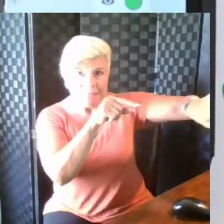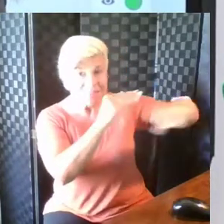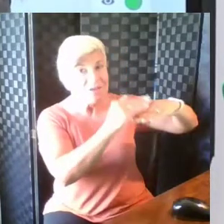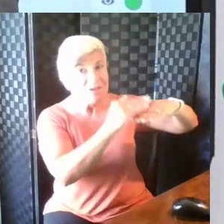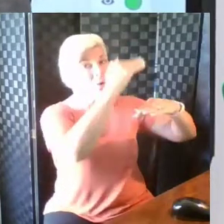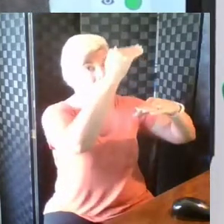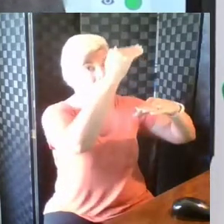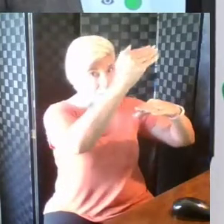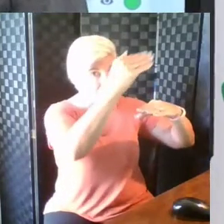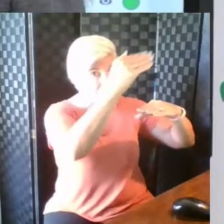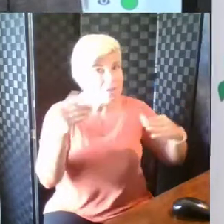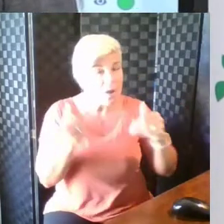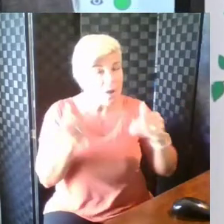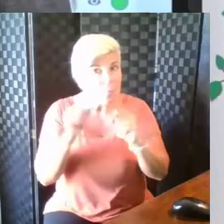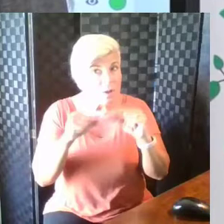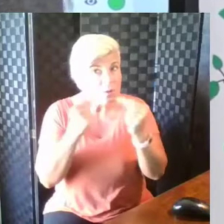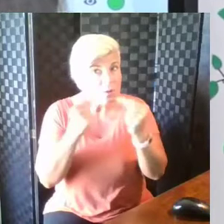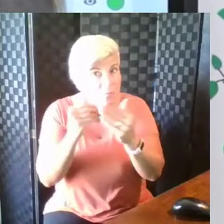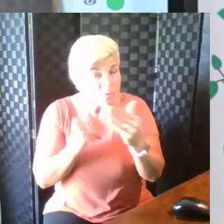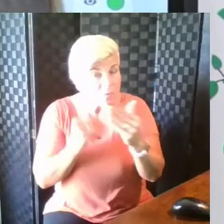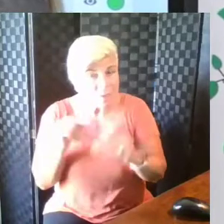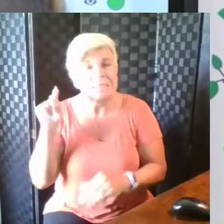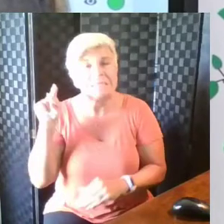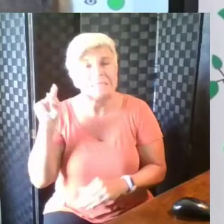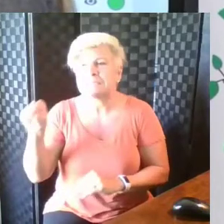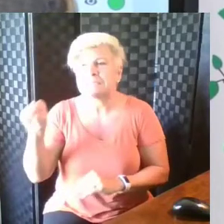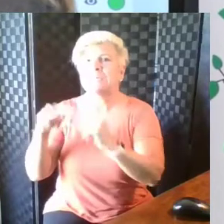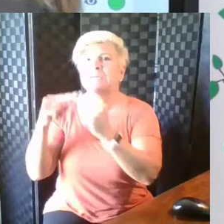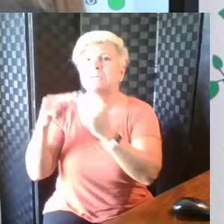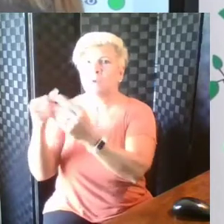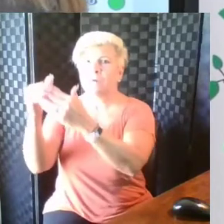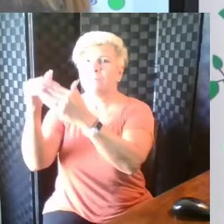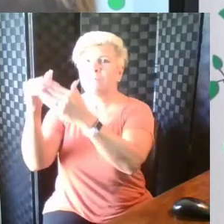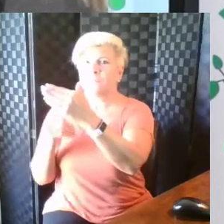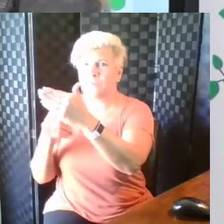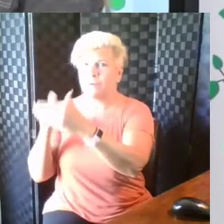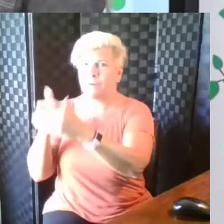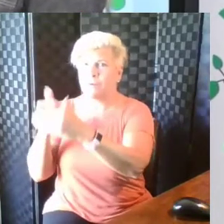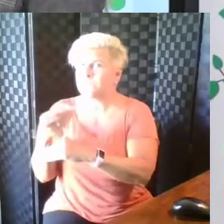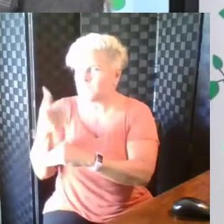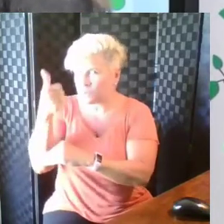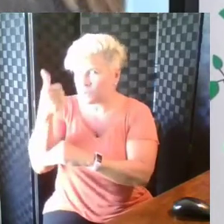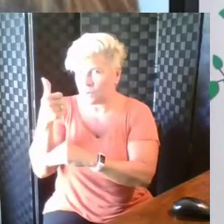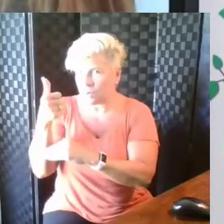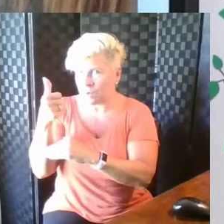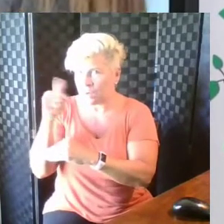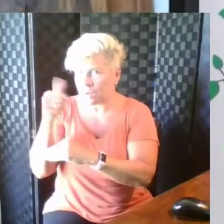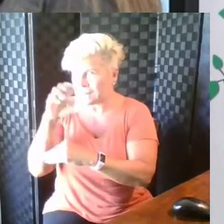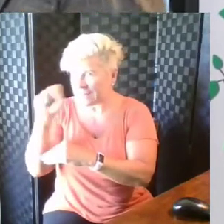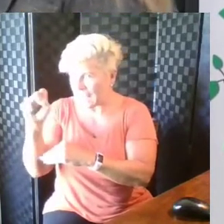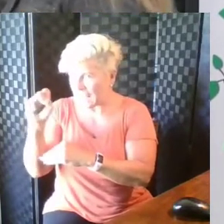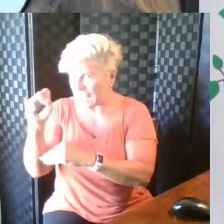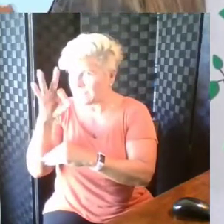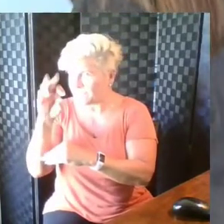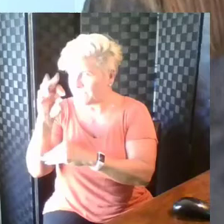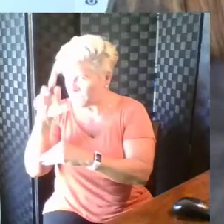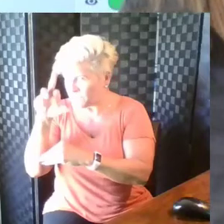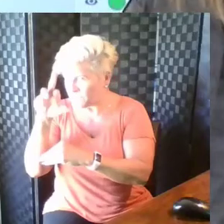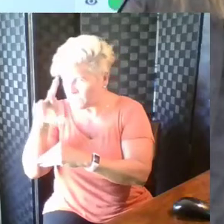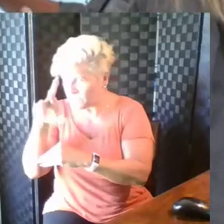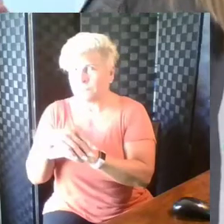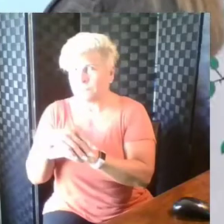is greater, so then this group is the group with fewer or less. So I'm going to circle that group